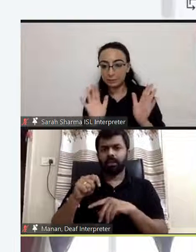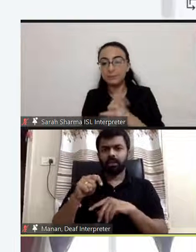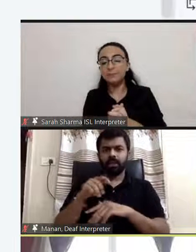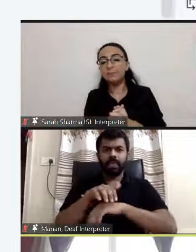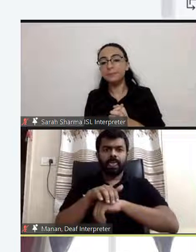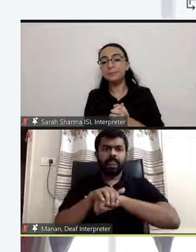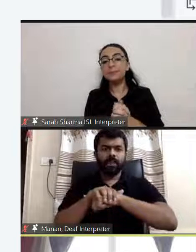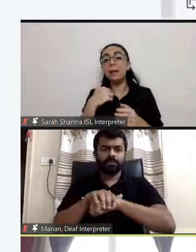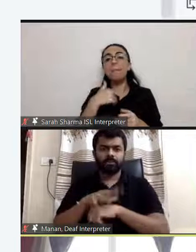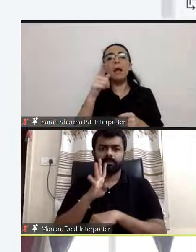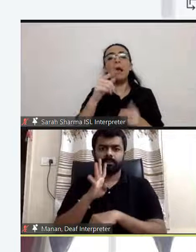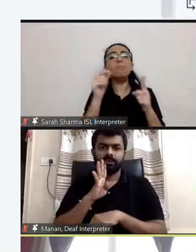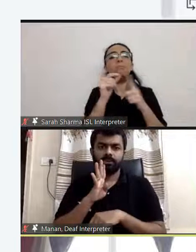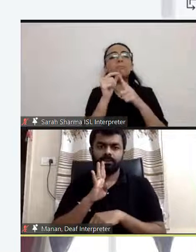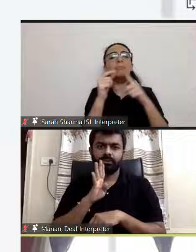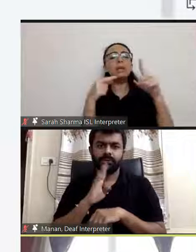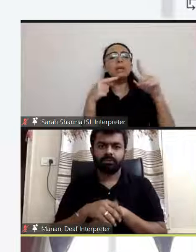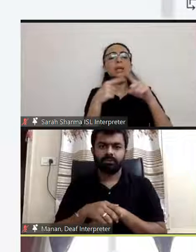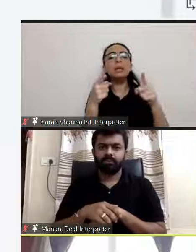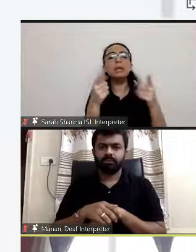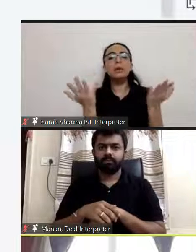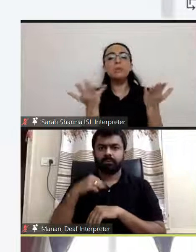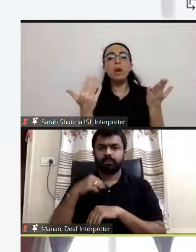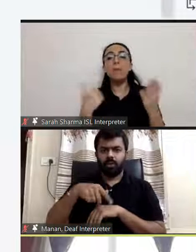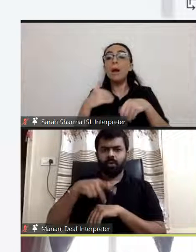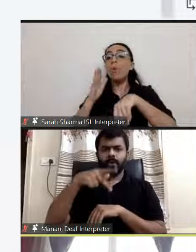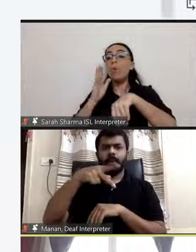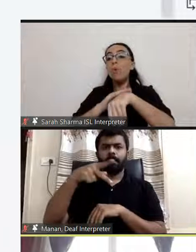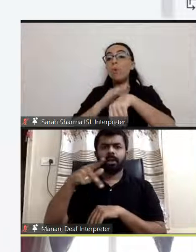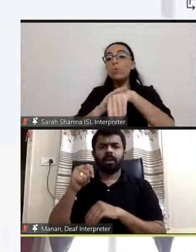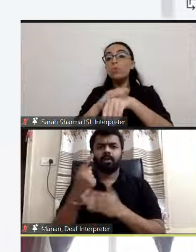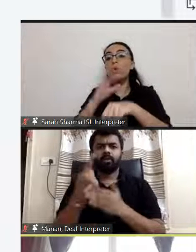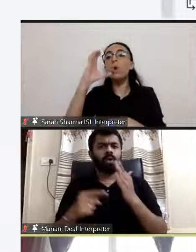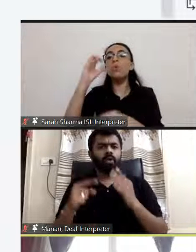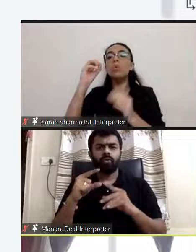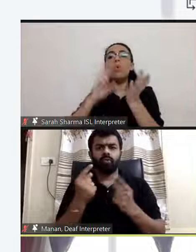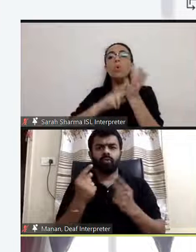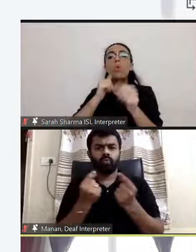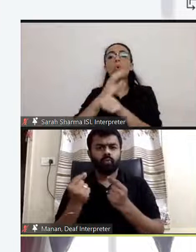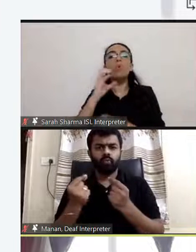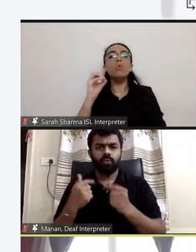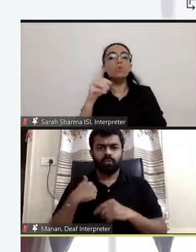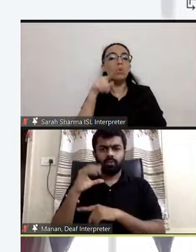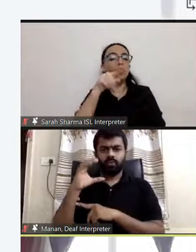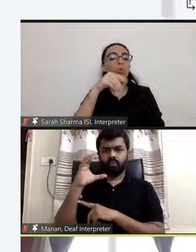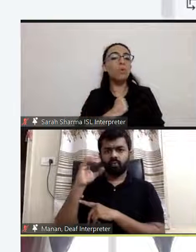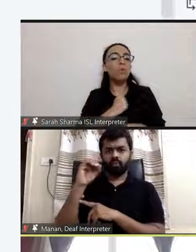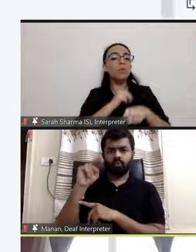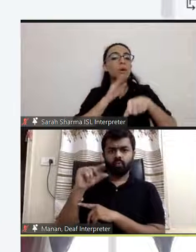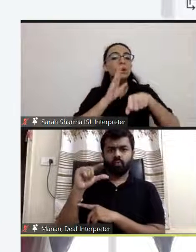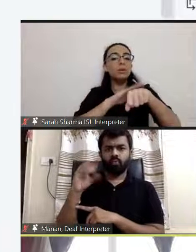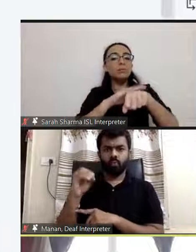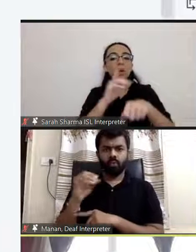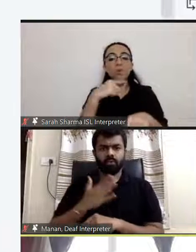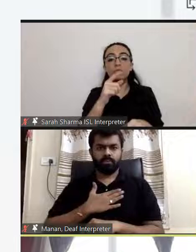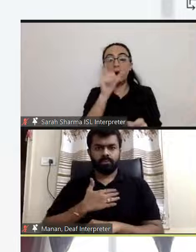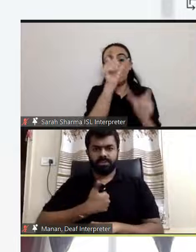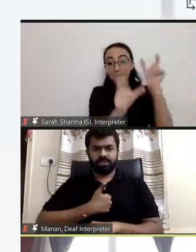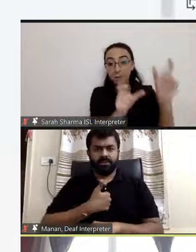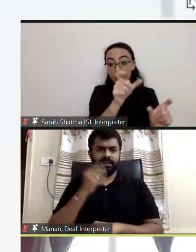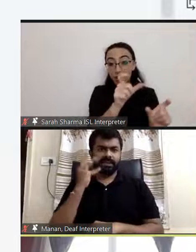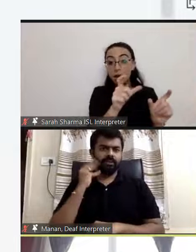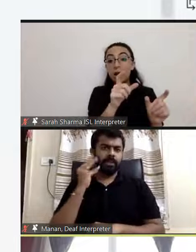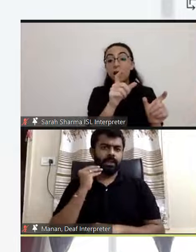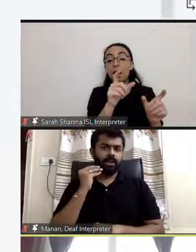presenting here is from our experience in DR Congo as people who work with leprosy